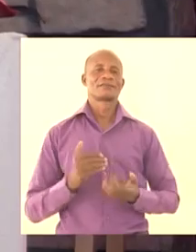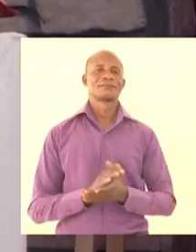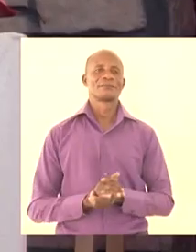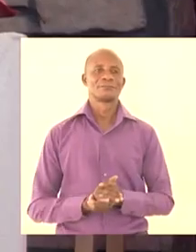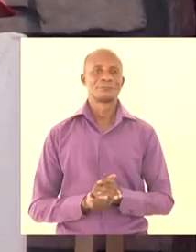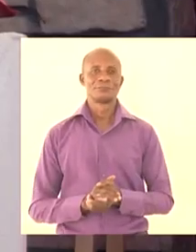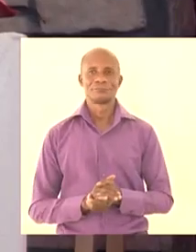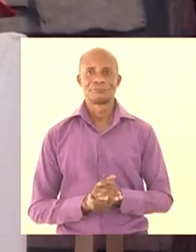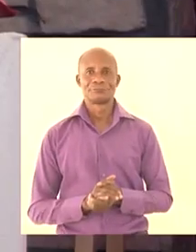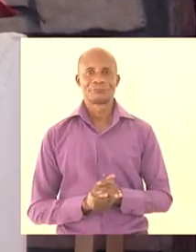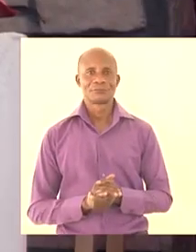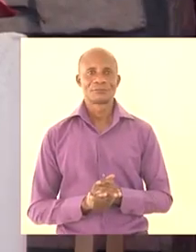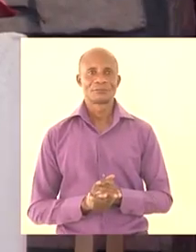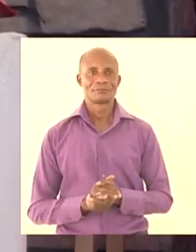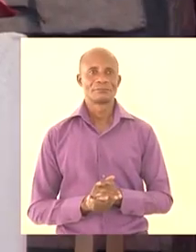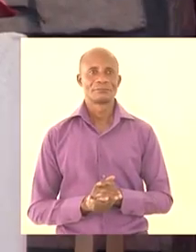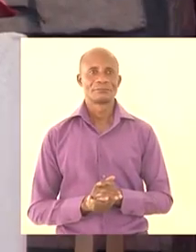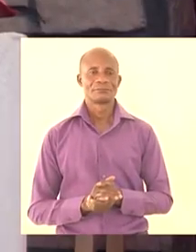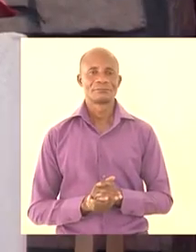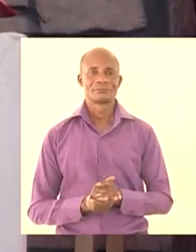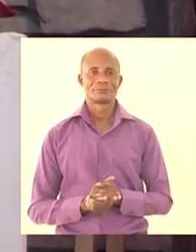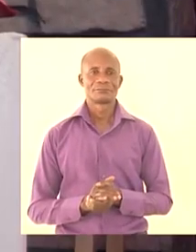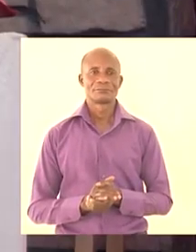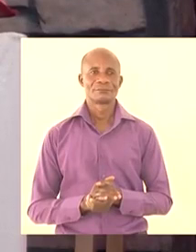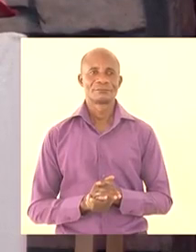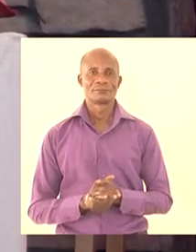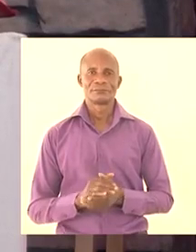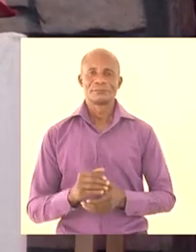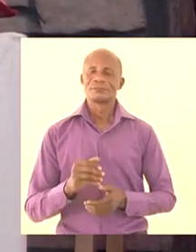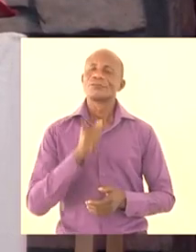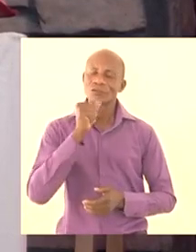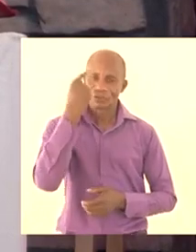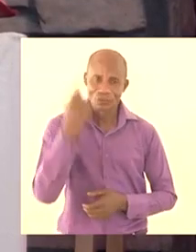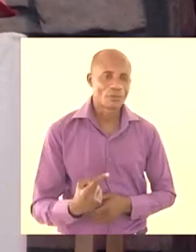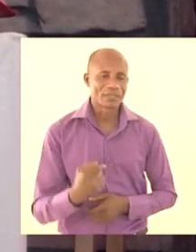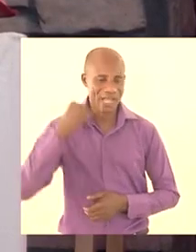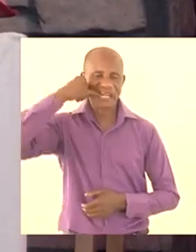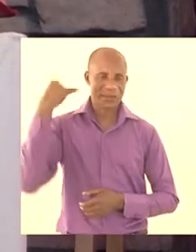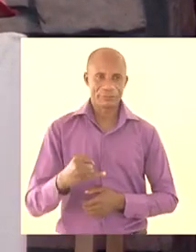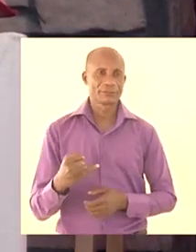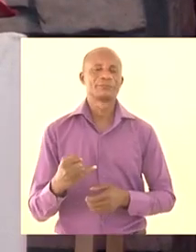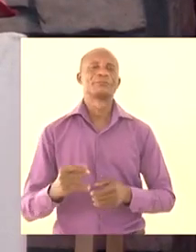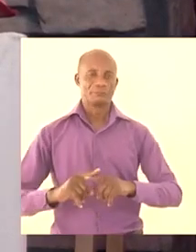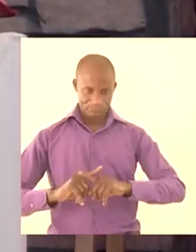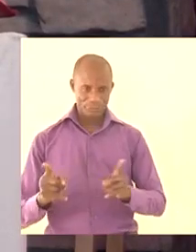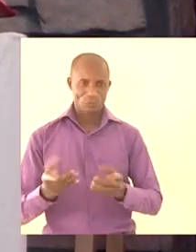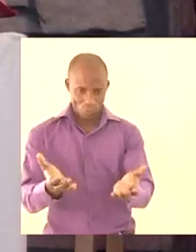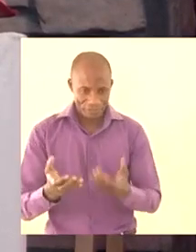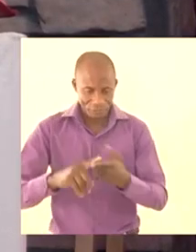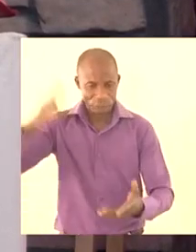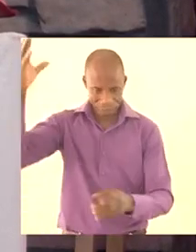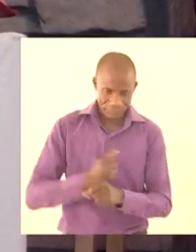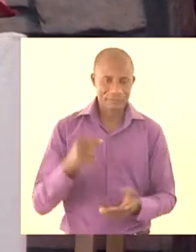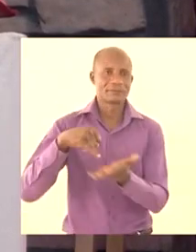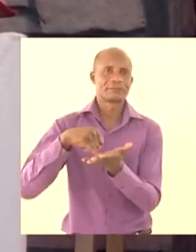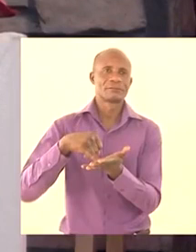Yeah, desiring it and wanting to take it. Yeah, it's not just envy. Envy means that your neighbor has. I mean, as you